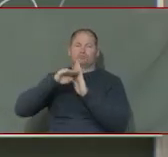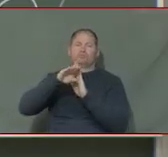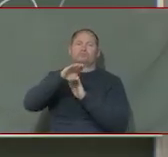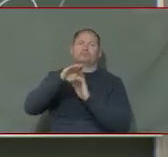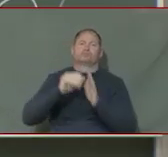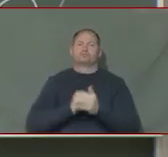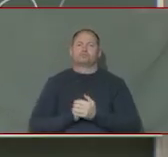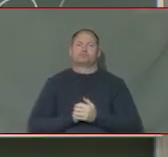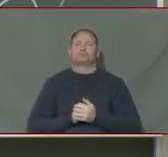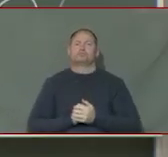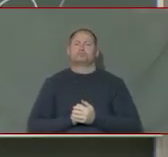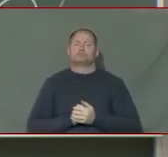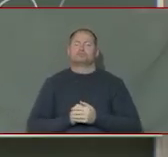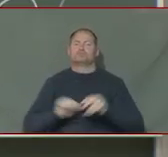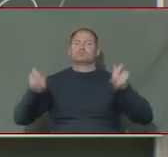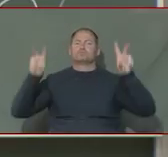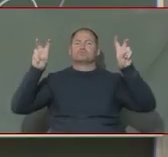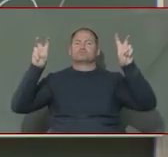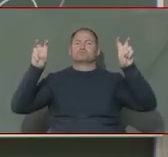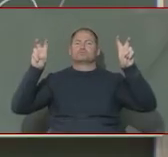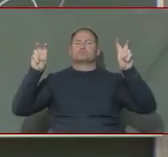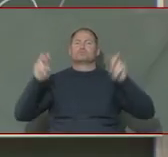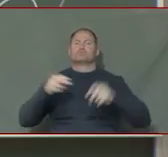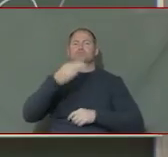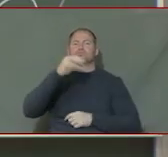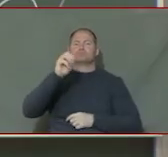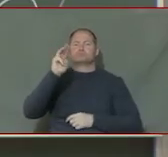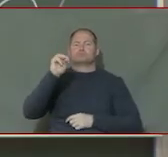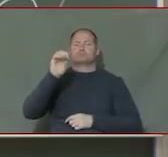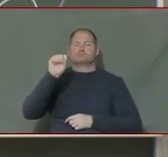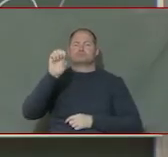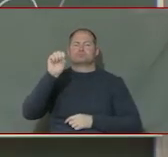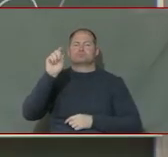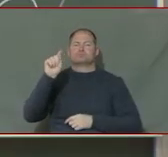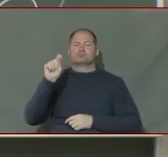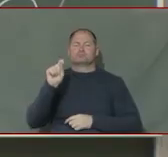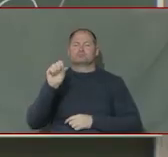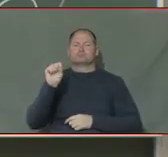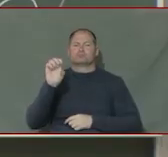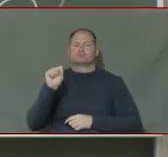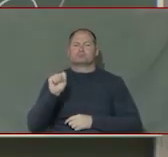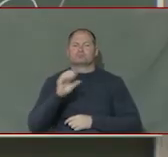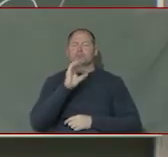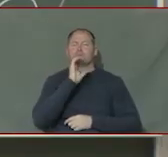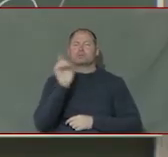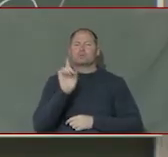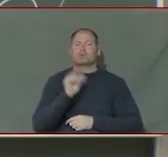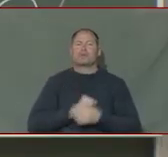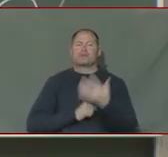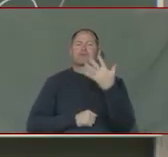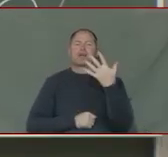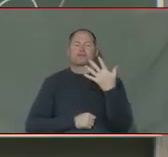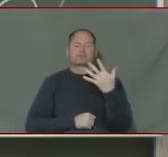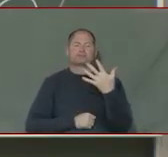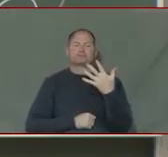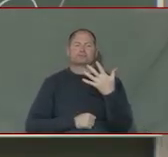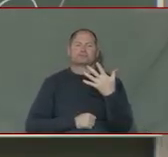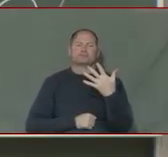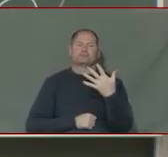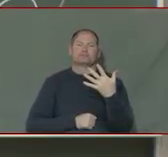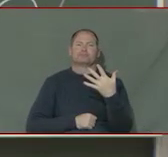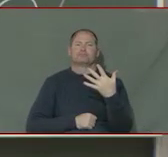homeostasis? Because homeostasis refers to the plans the body is making for those 5 factors. I talk about carbon dioxide